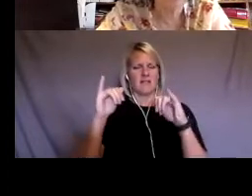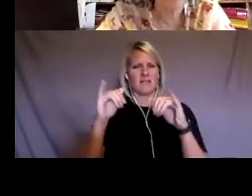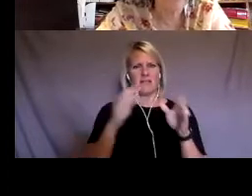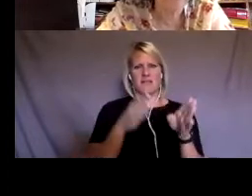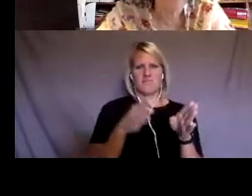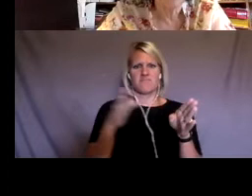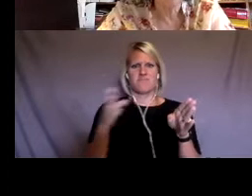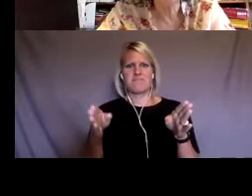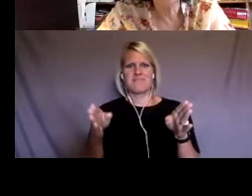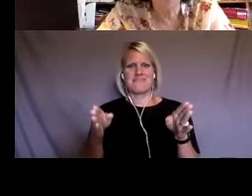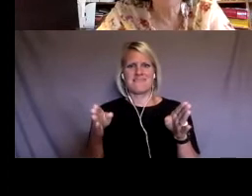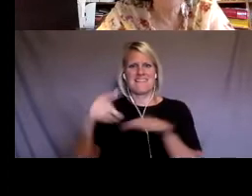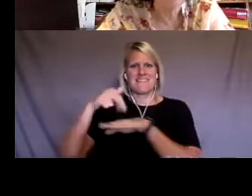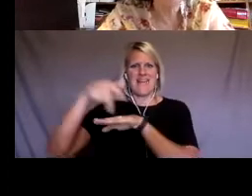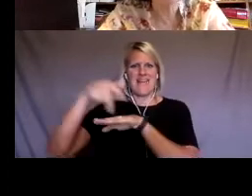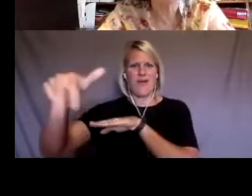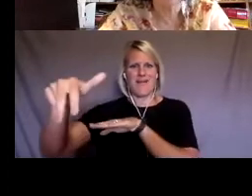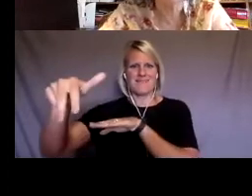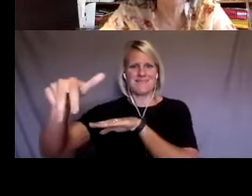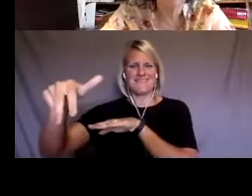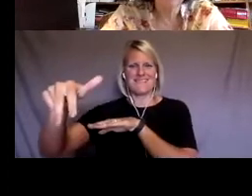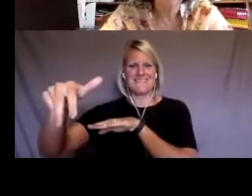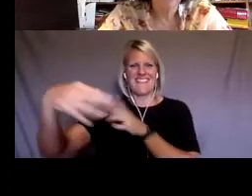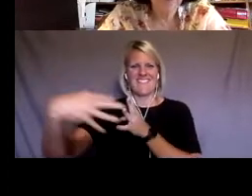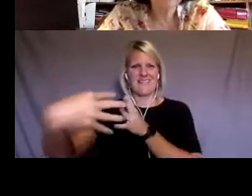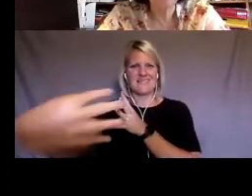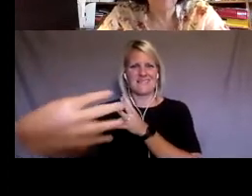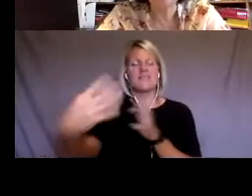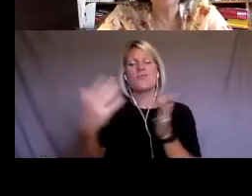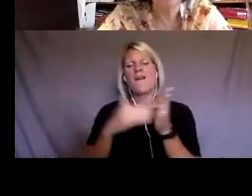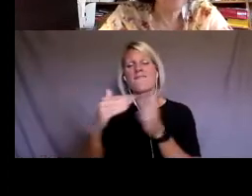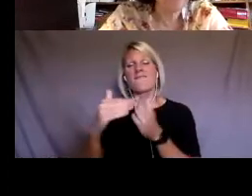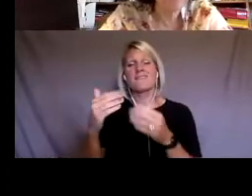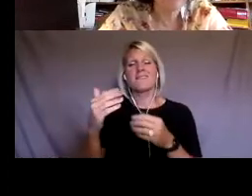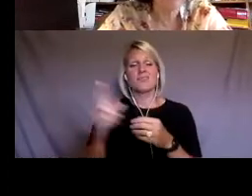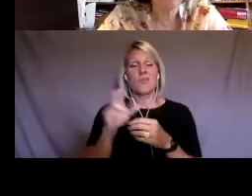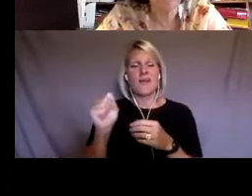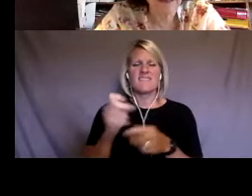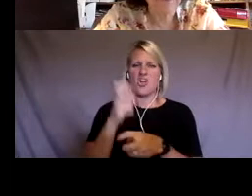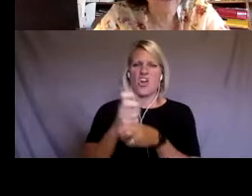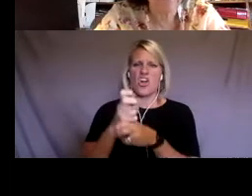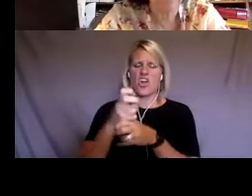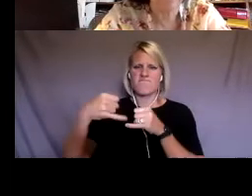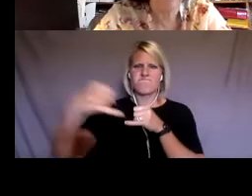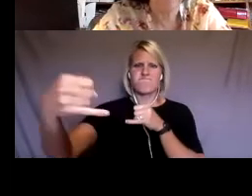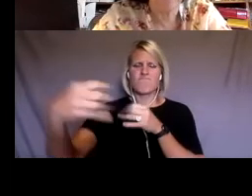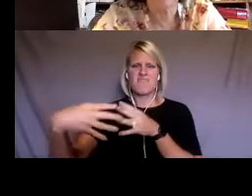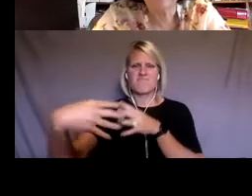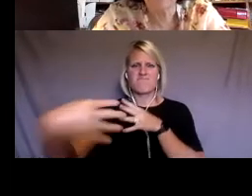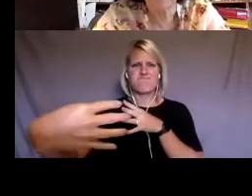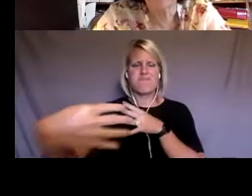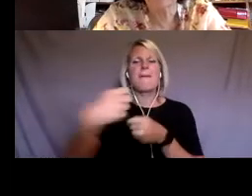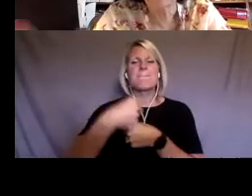see on the left, too often in the US, hard boundaries and fences privatize public space